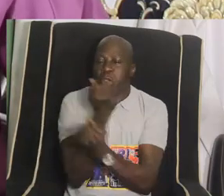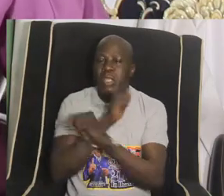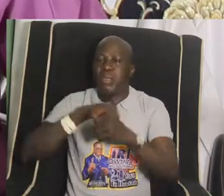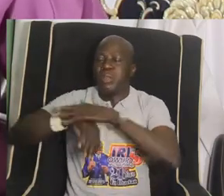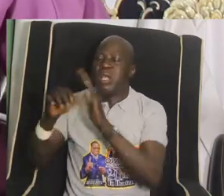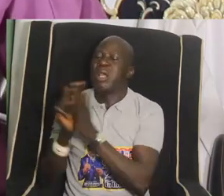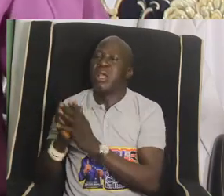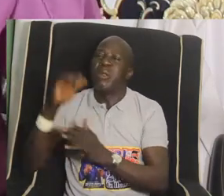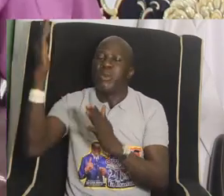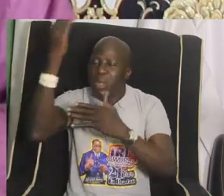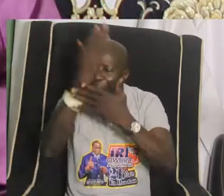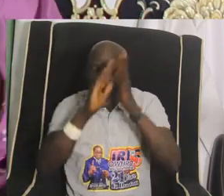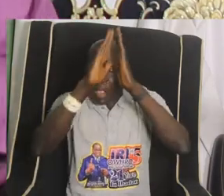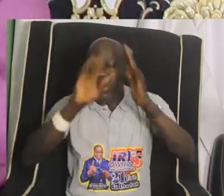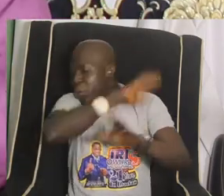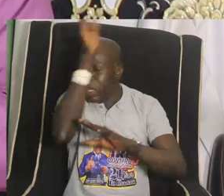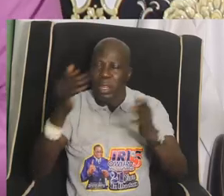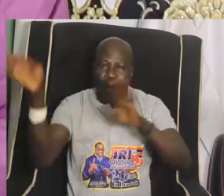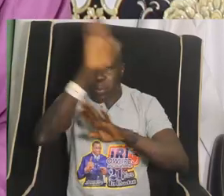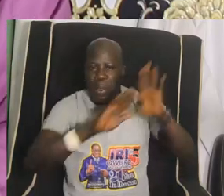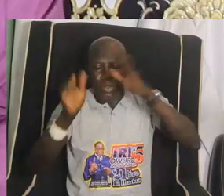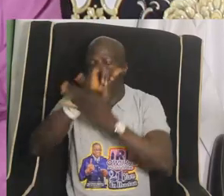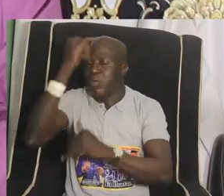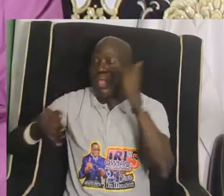Dracking. When the battle is